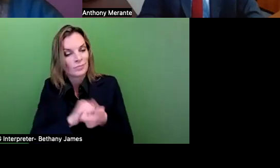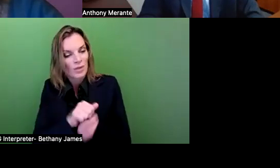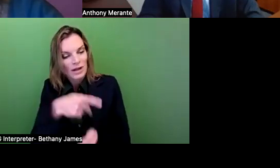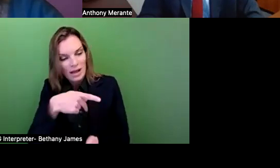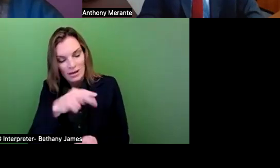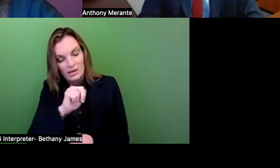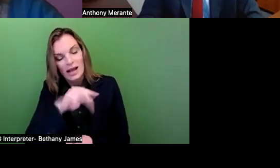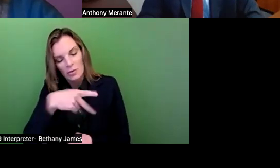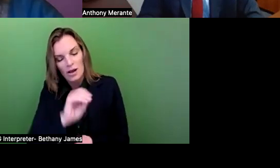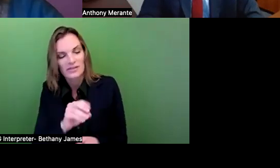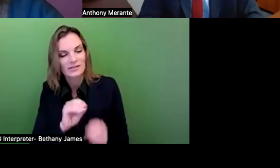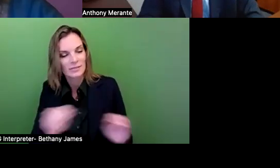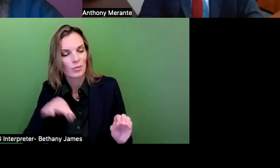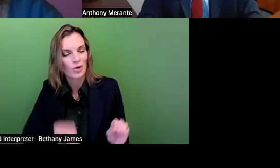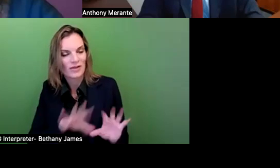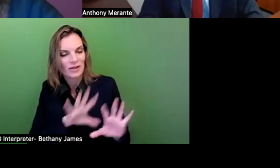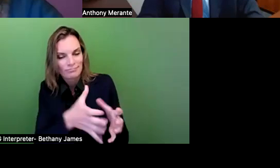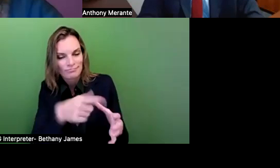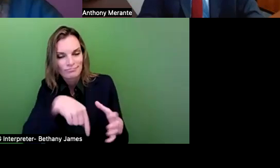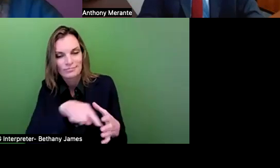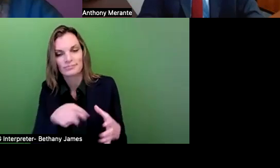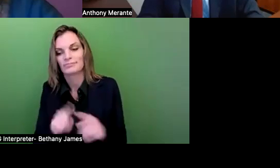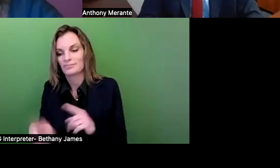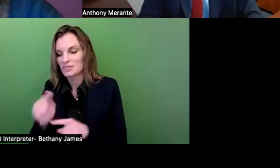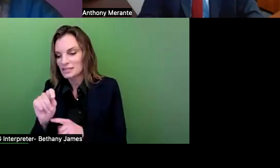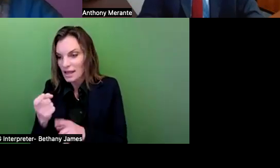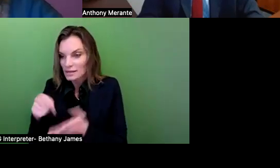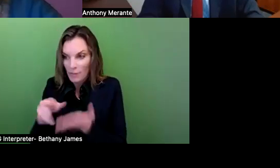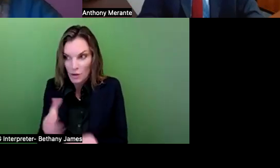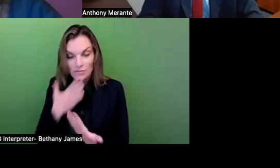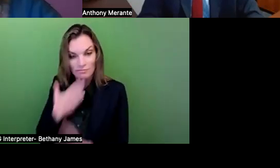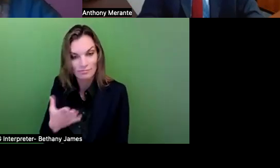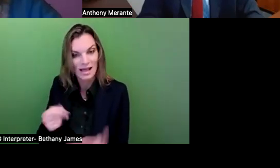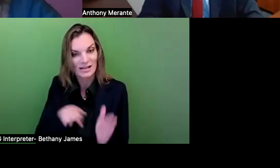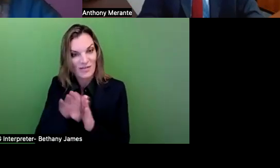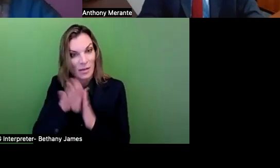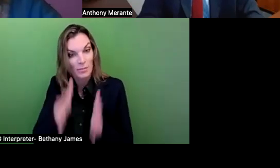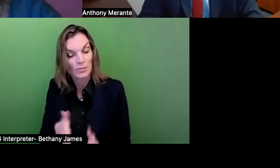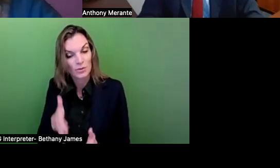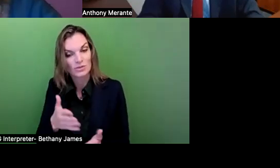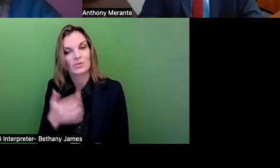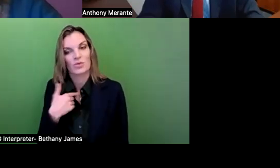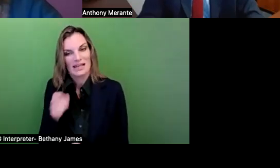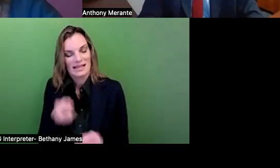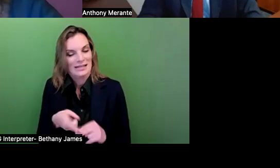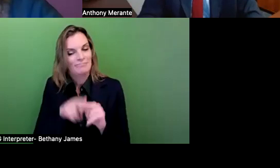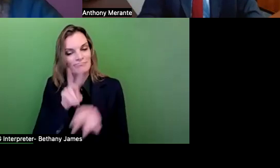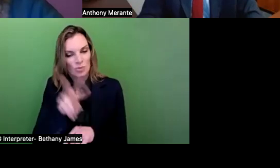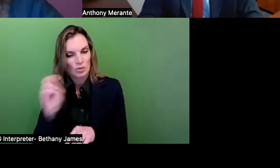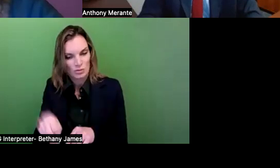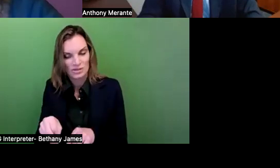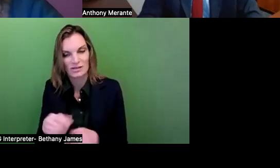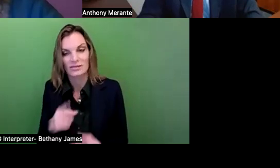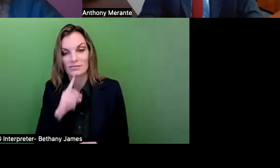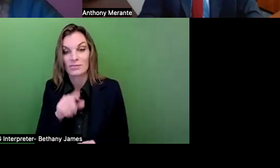with the taxpayer, and of course, working with developers to get that number up to 22%. No other community in Westchester has